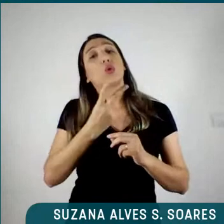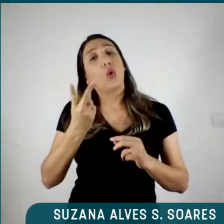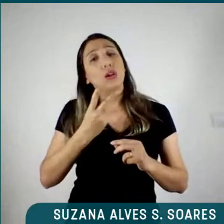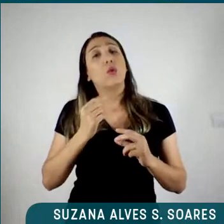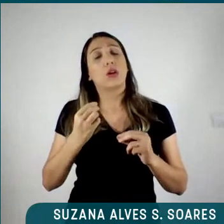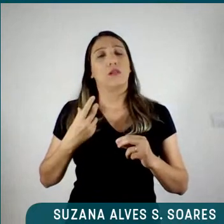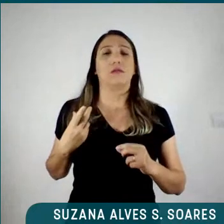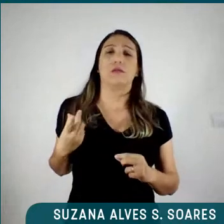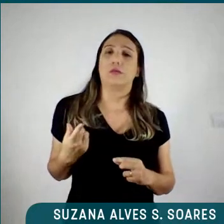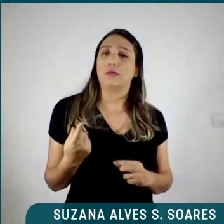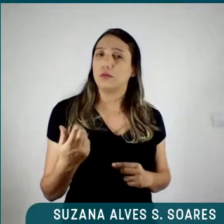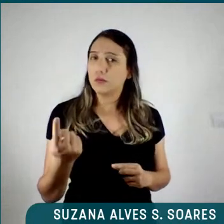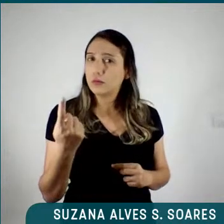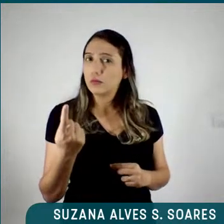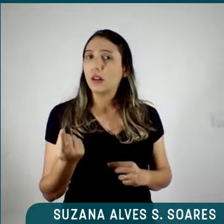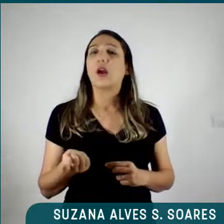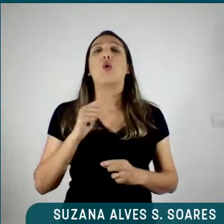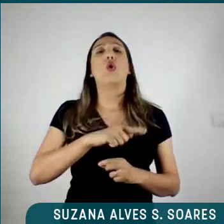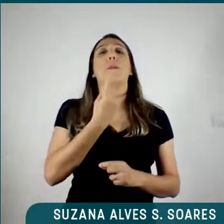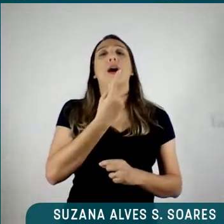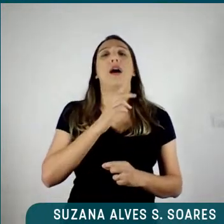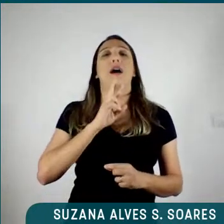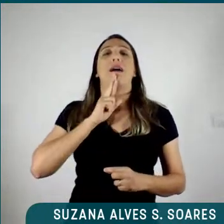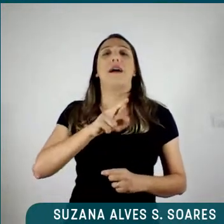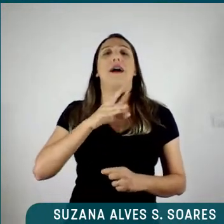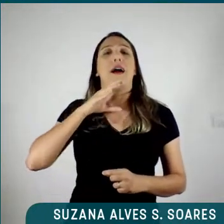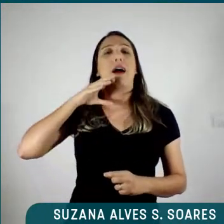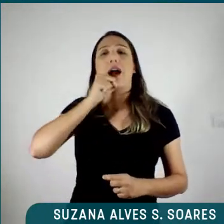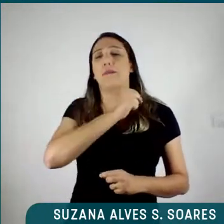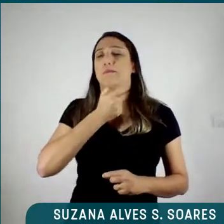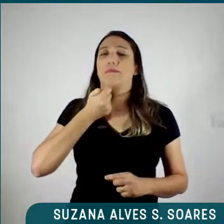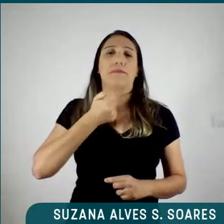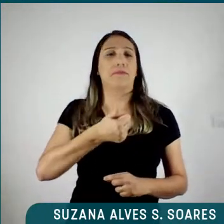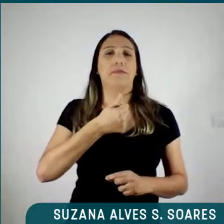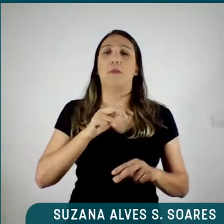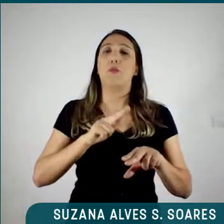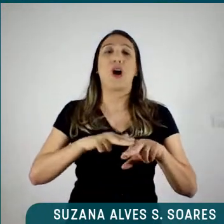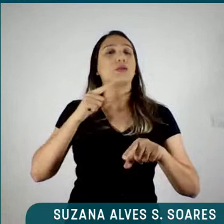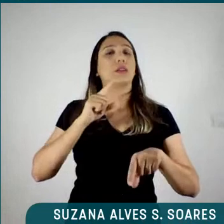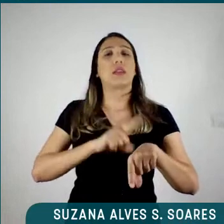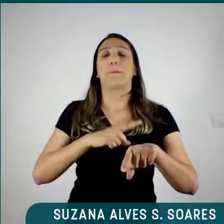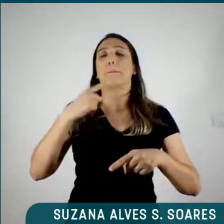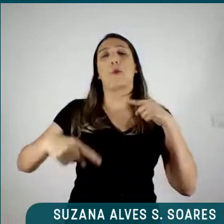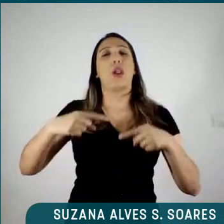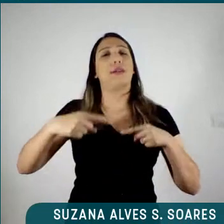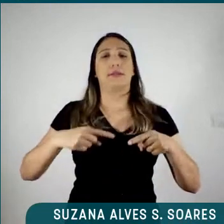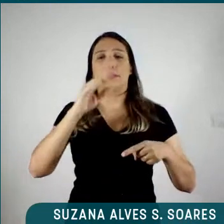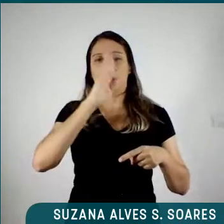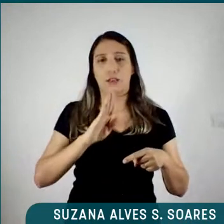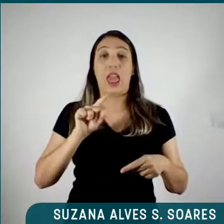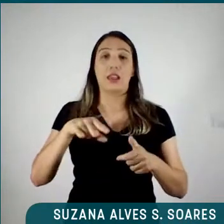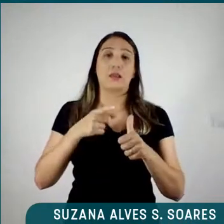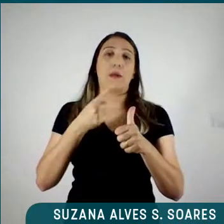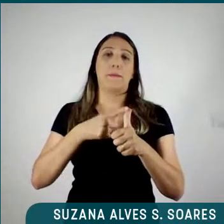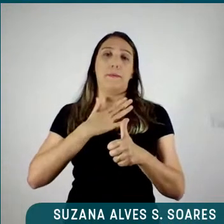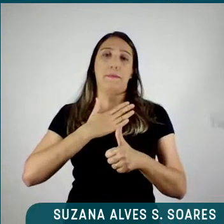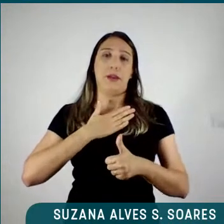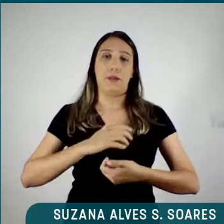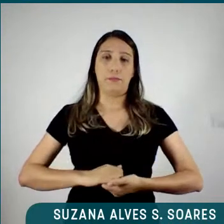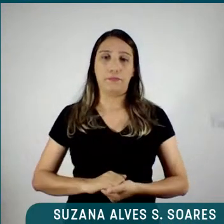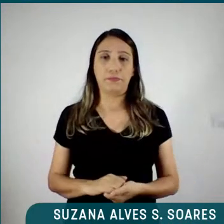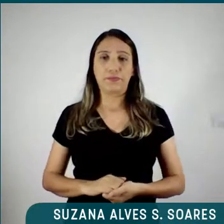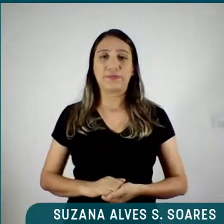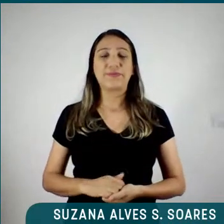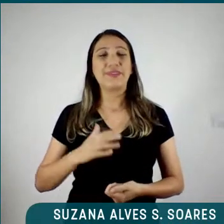that are meeting each other. One that comes from a long-standing journey, and another one that is a